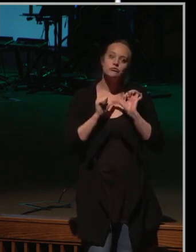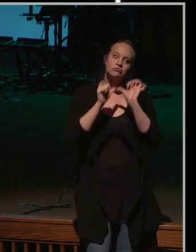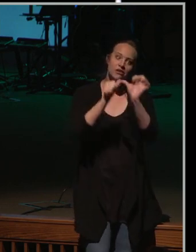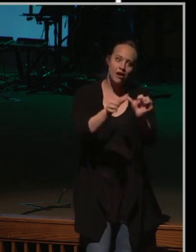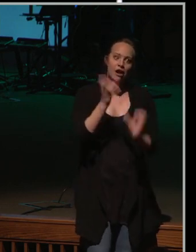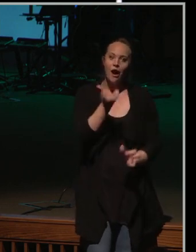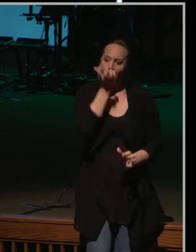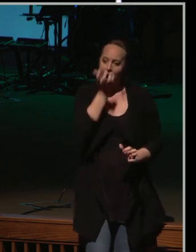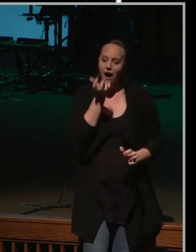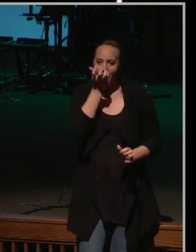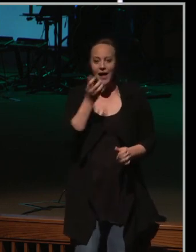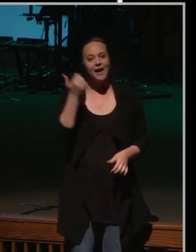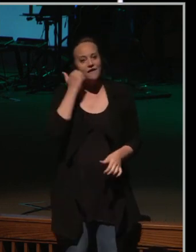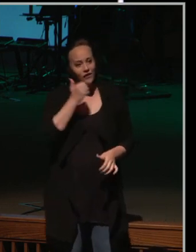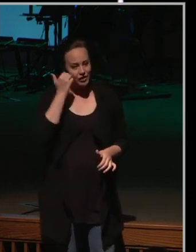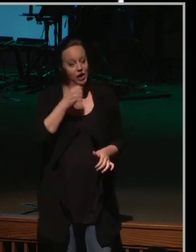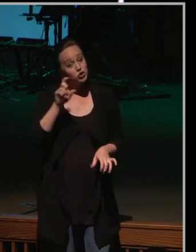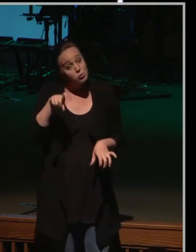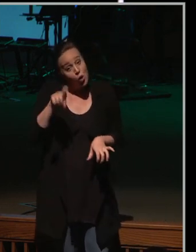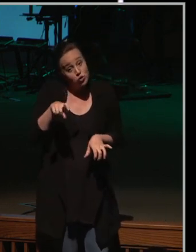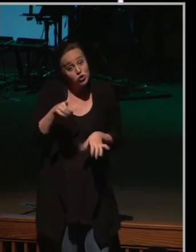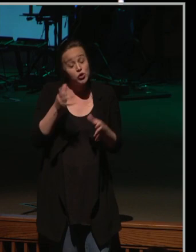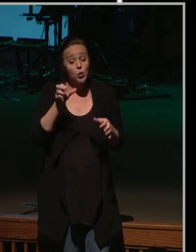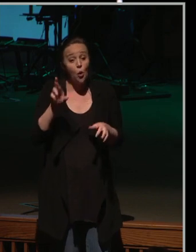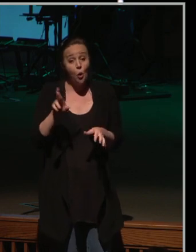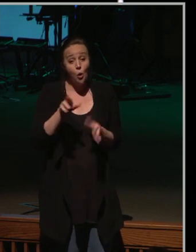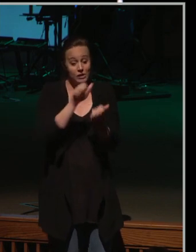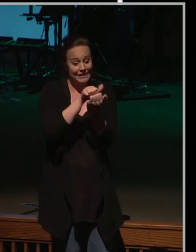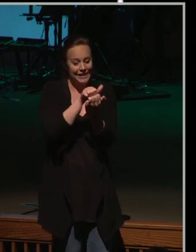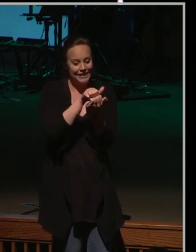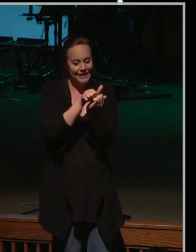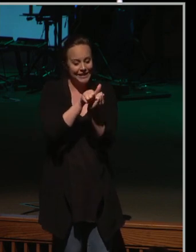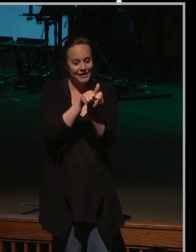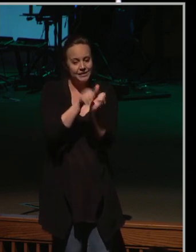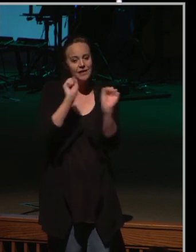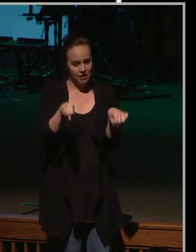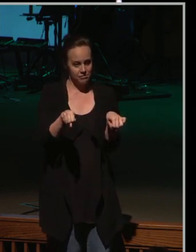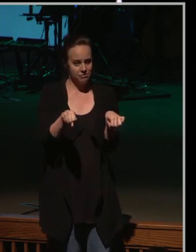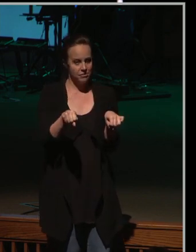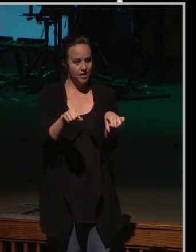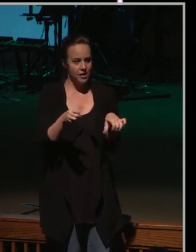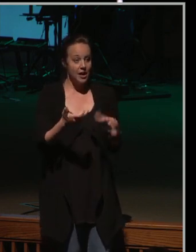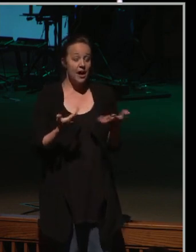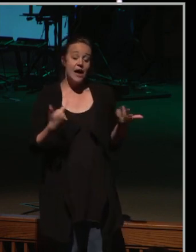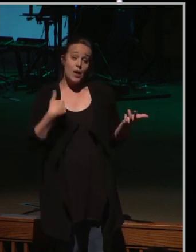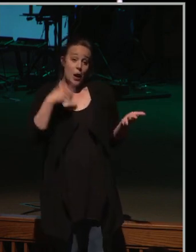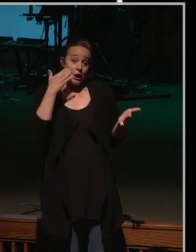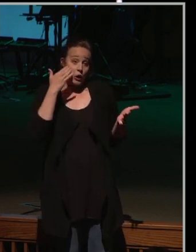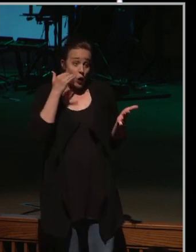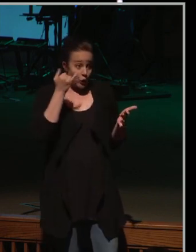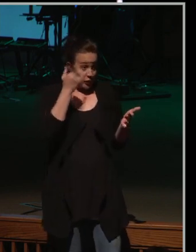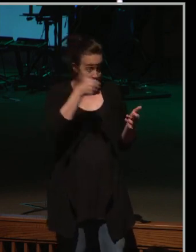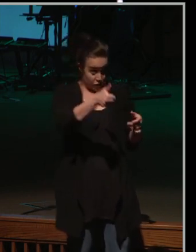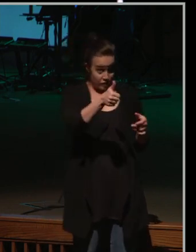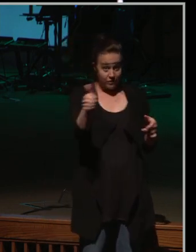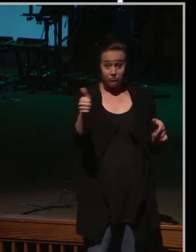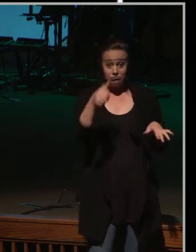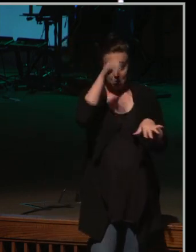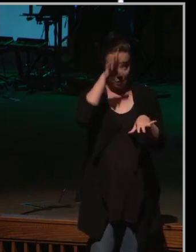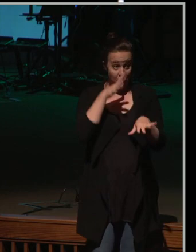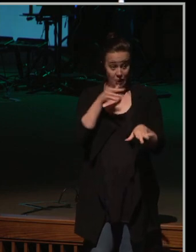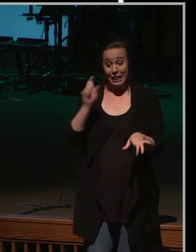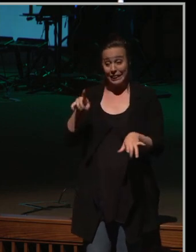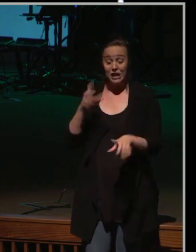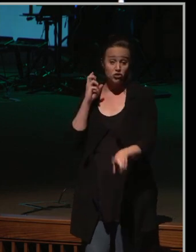retainer. Now, I tell you, I wish that was the most difficult training that you would have to do with your kids for parents. But it's